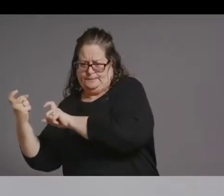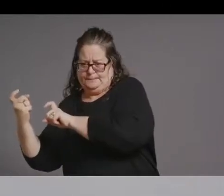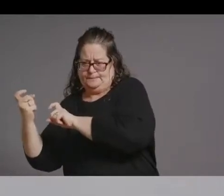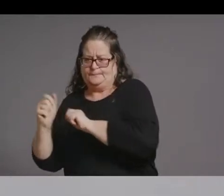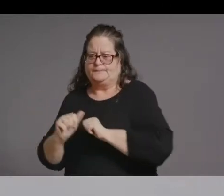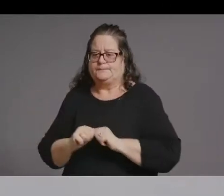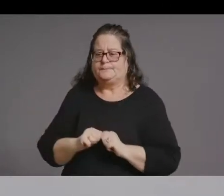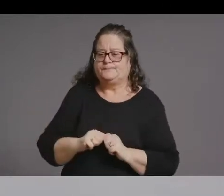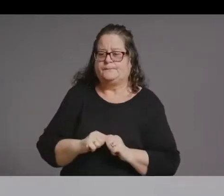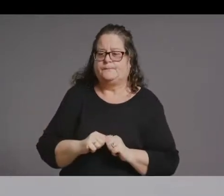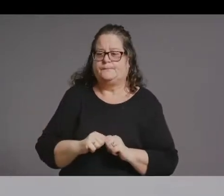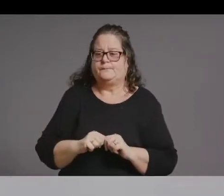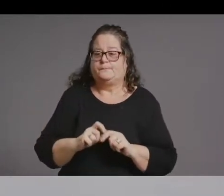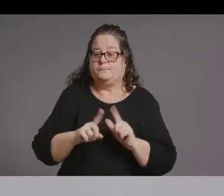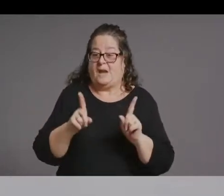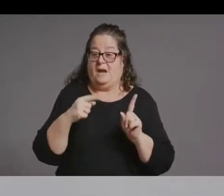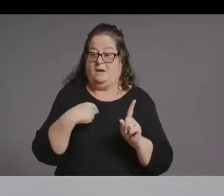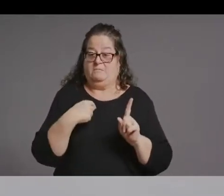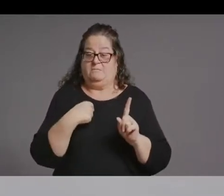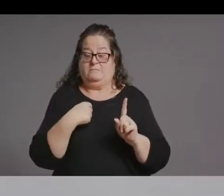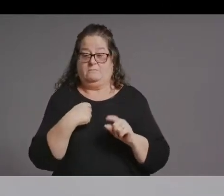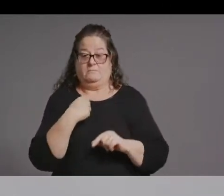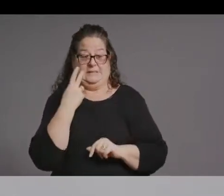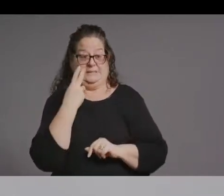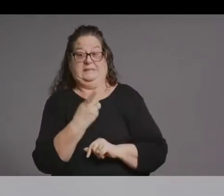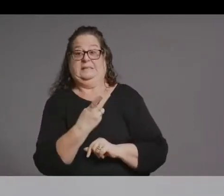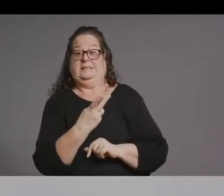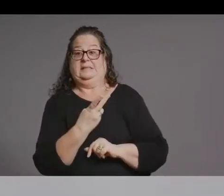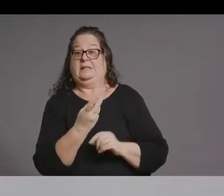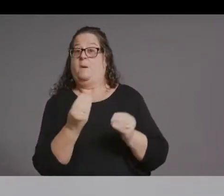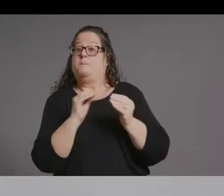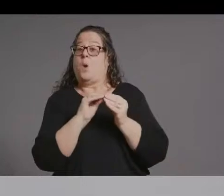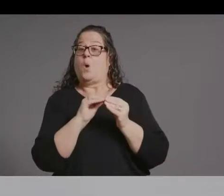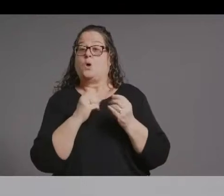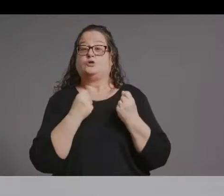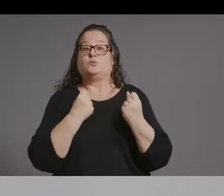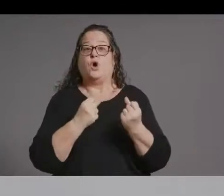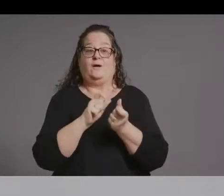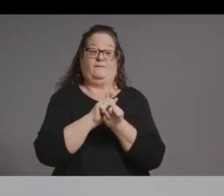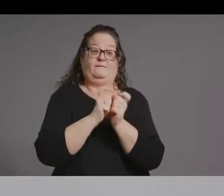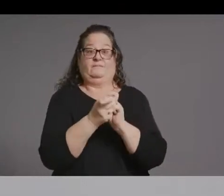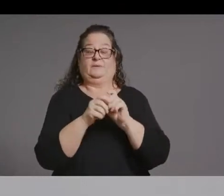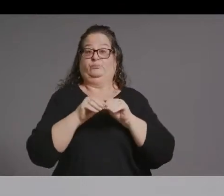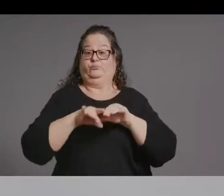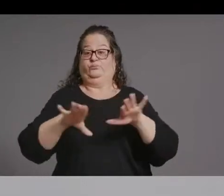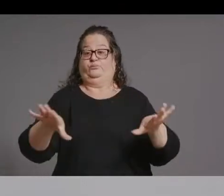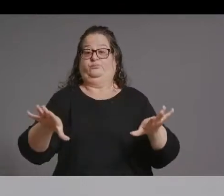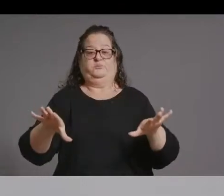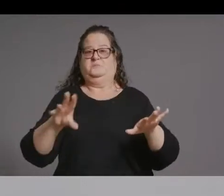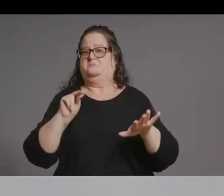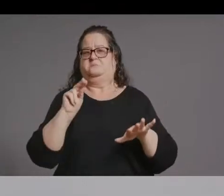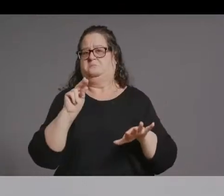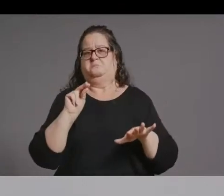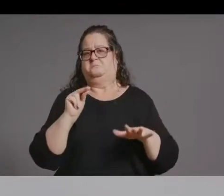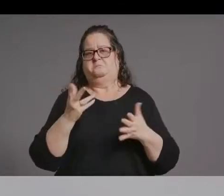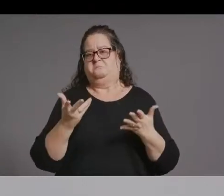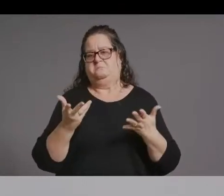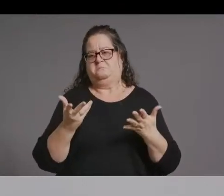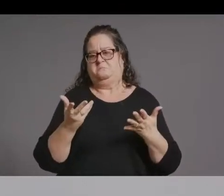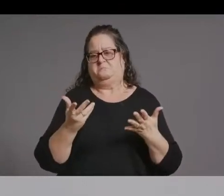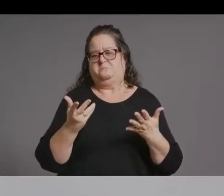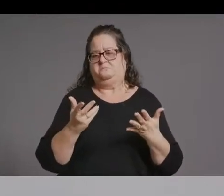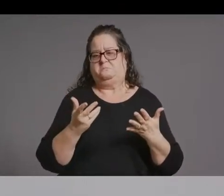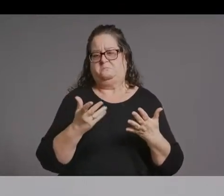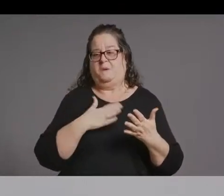than others. At least that hasn't been brought to my attention. My team may be monitoring something like that, but we can get you that